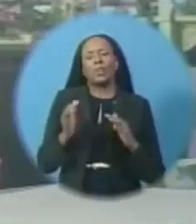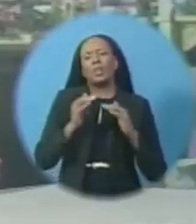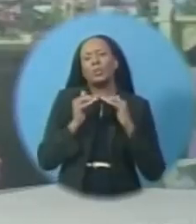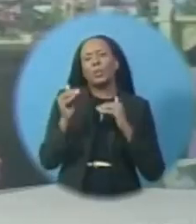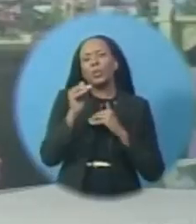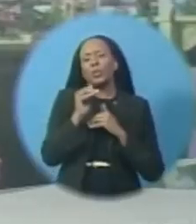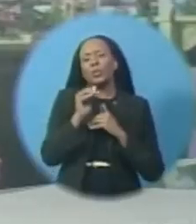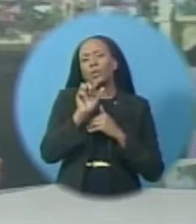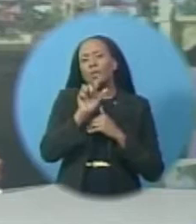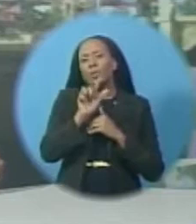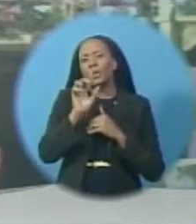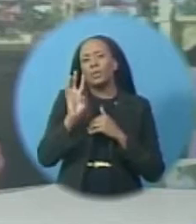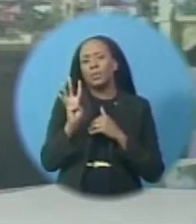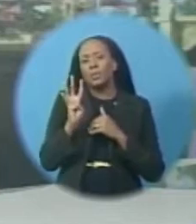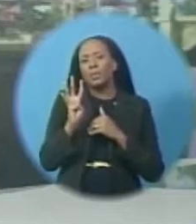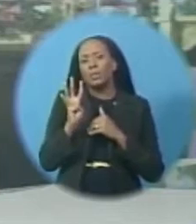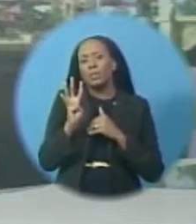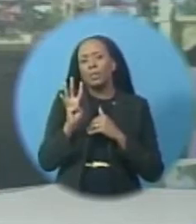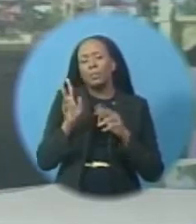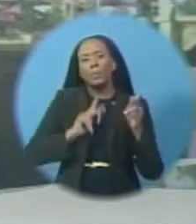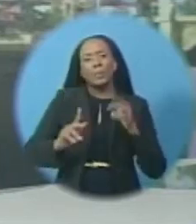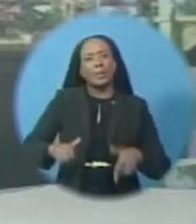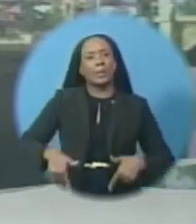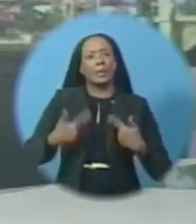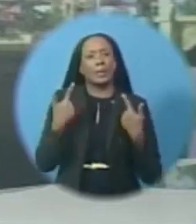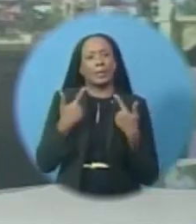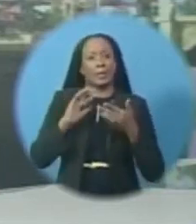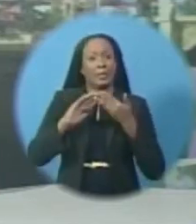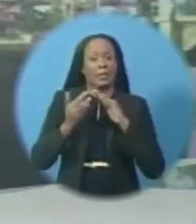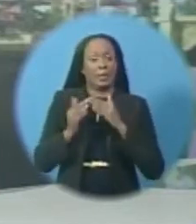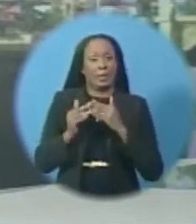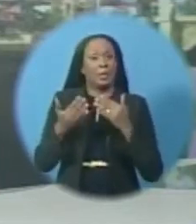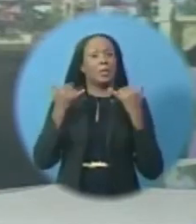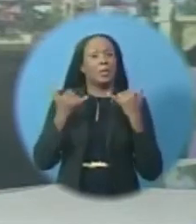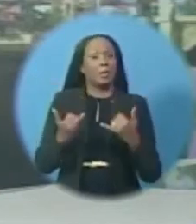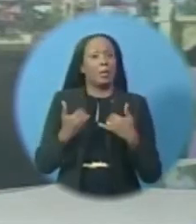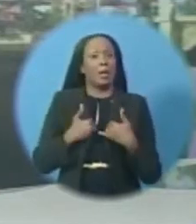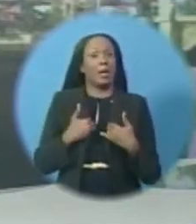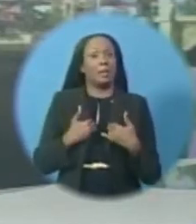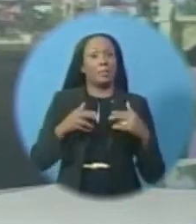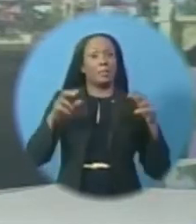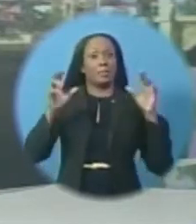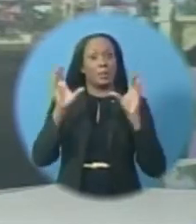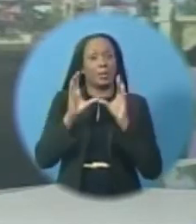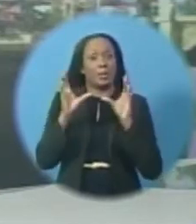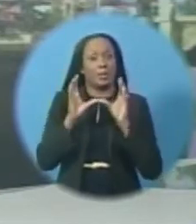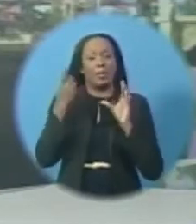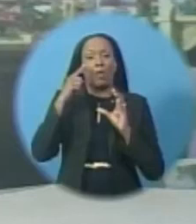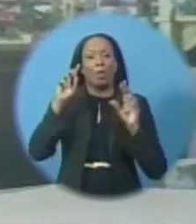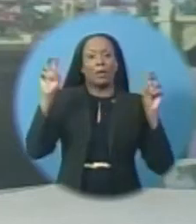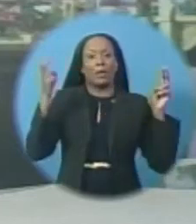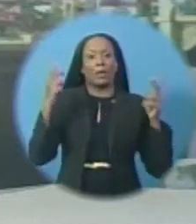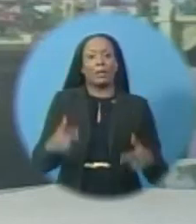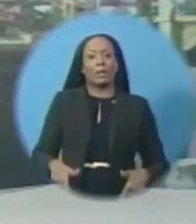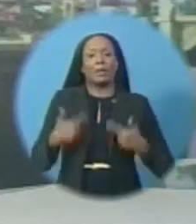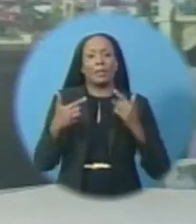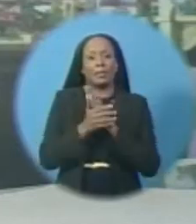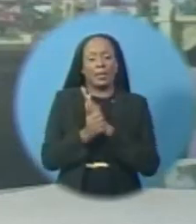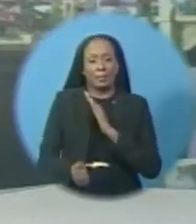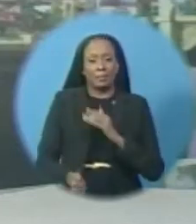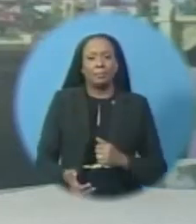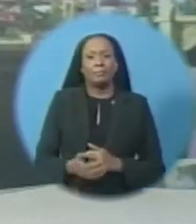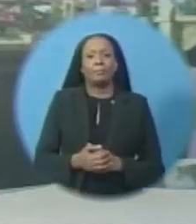Just over 24 city residents are now certified with life skills. They recently completed several 6-week training